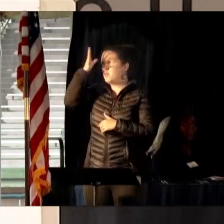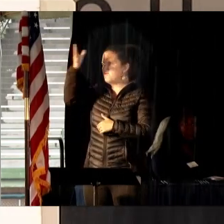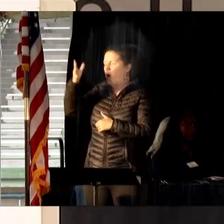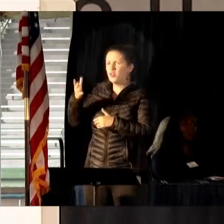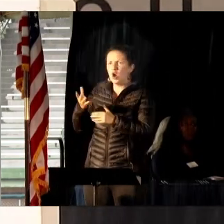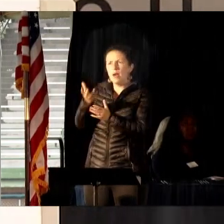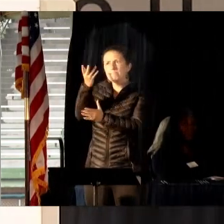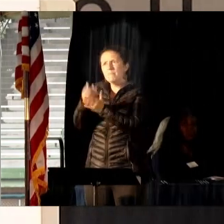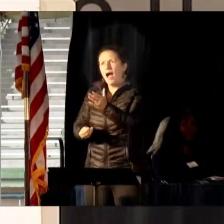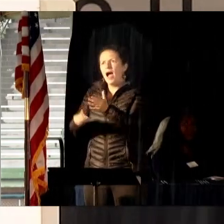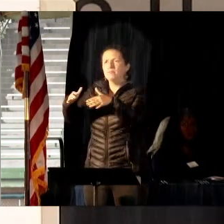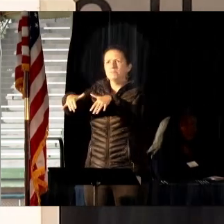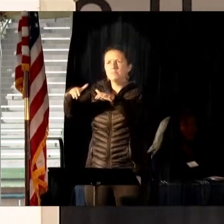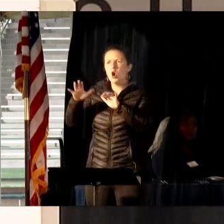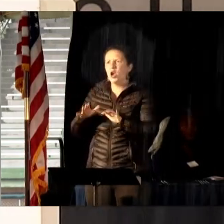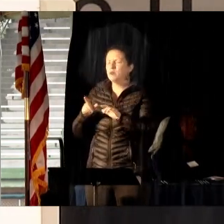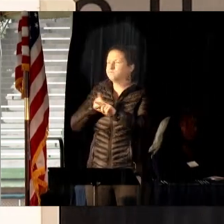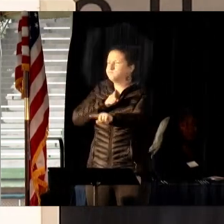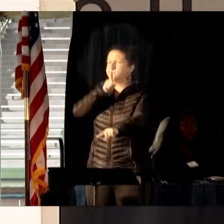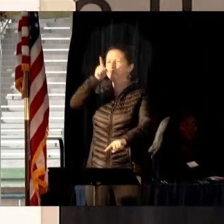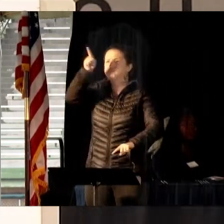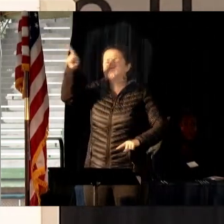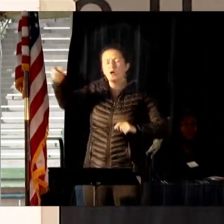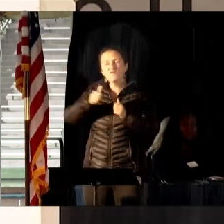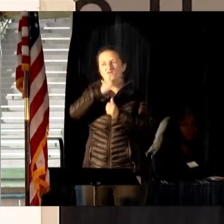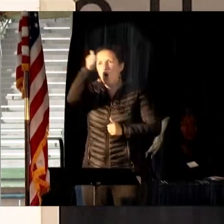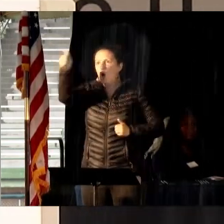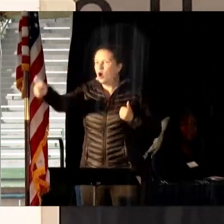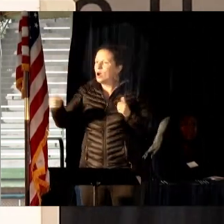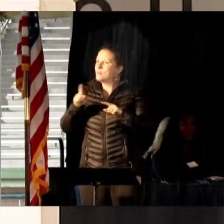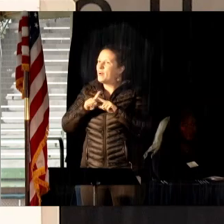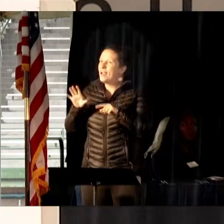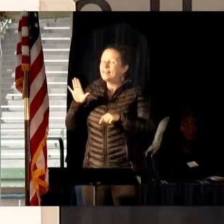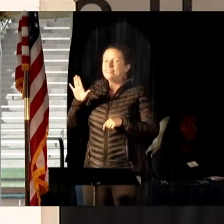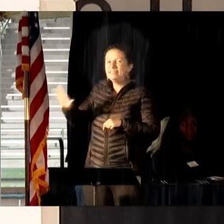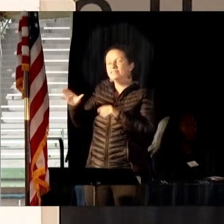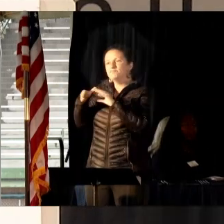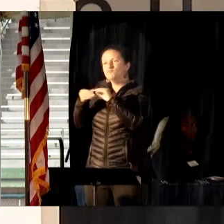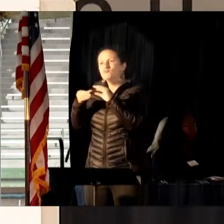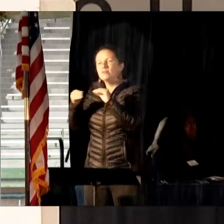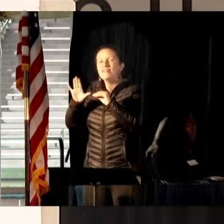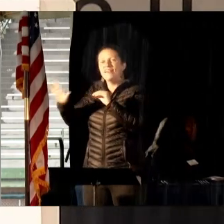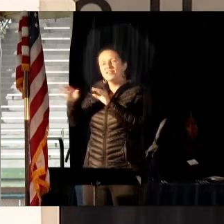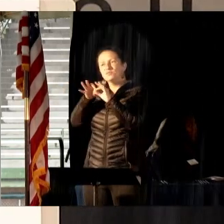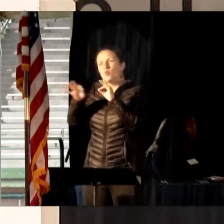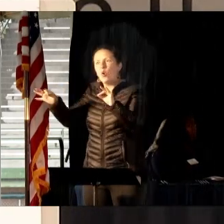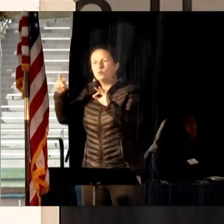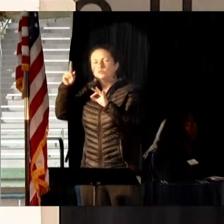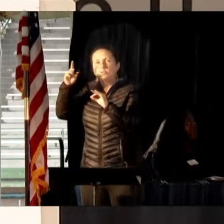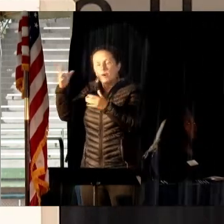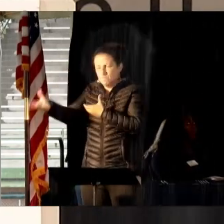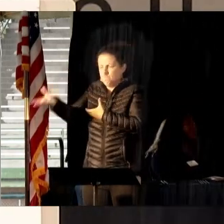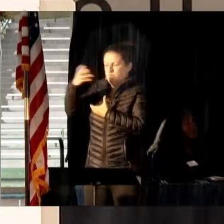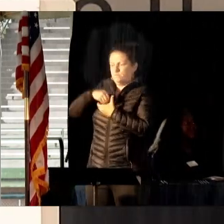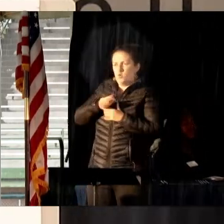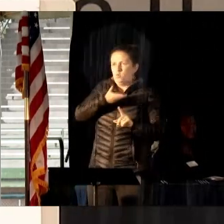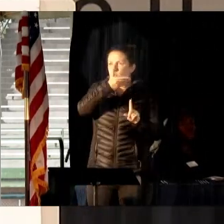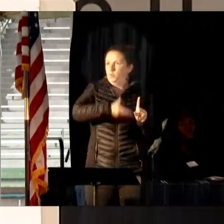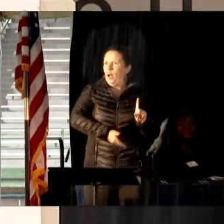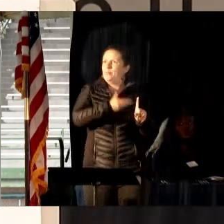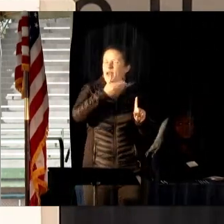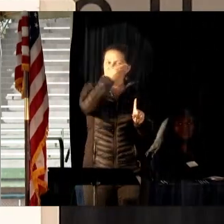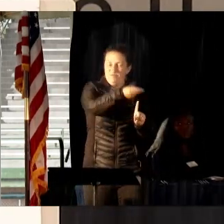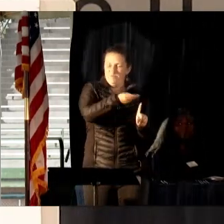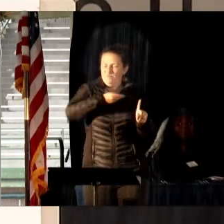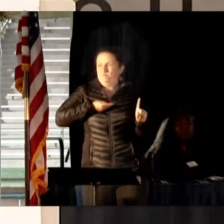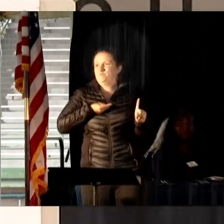his final resting place. And spoke words that instilled me with such great passion that it inspired me to stand before you today. I